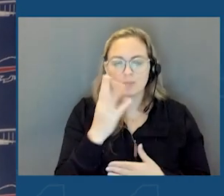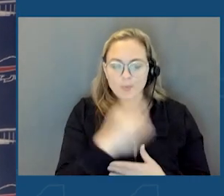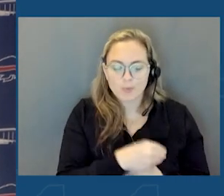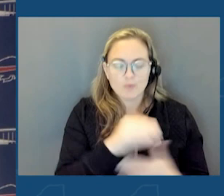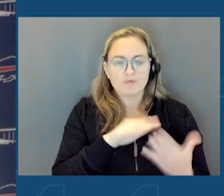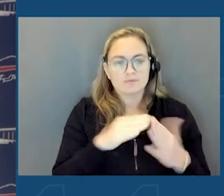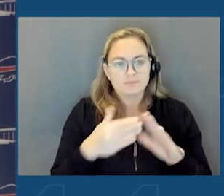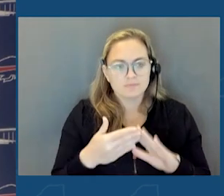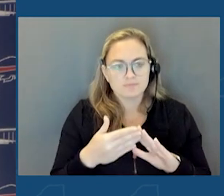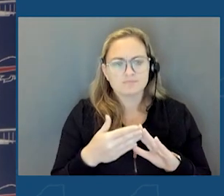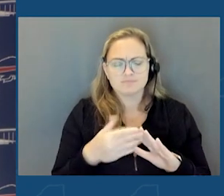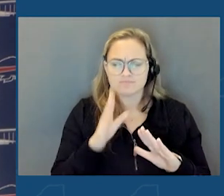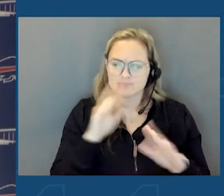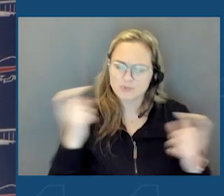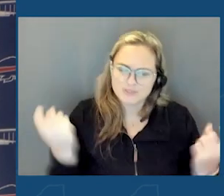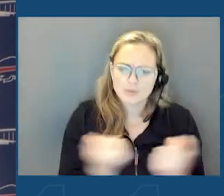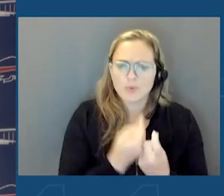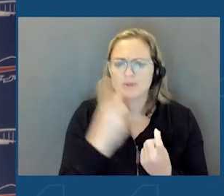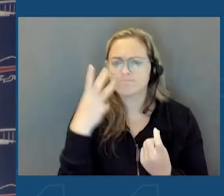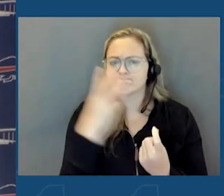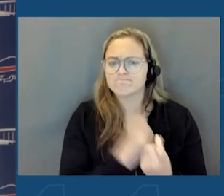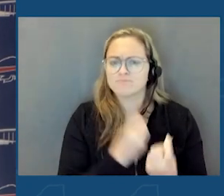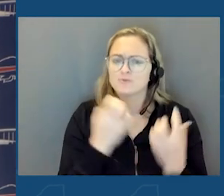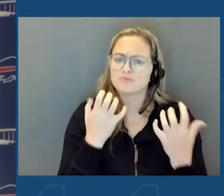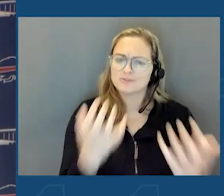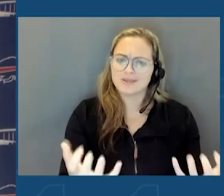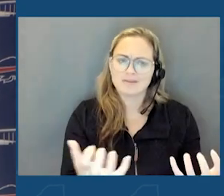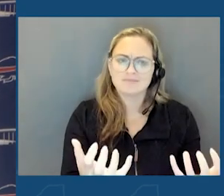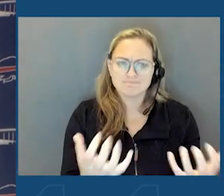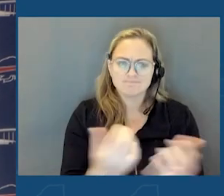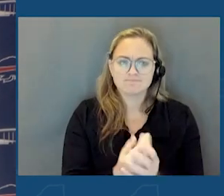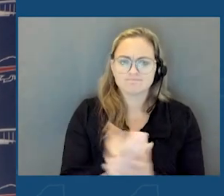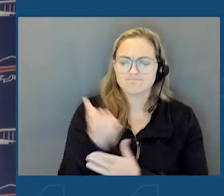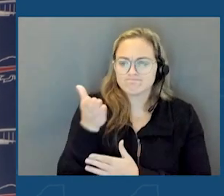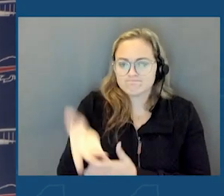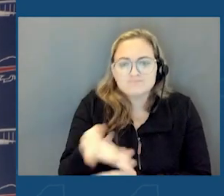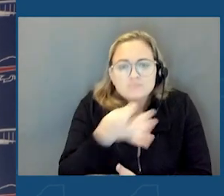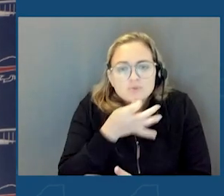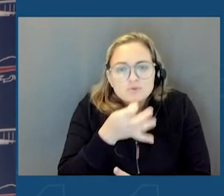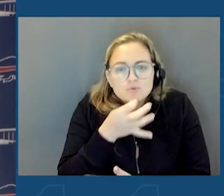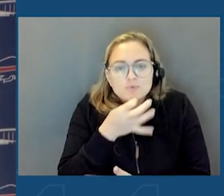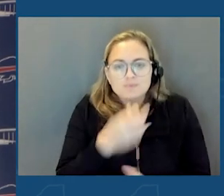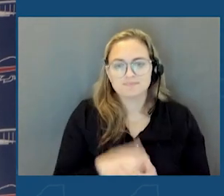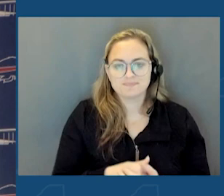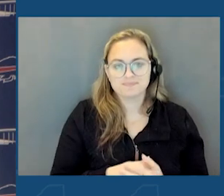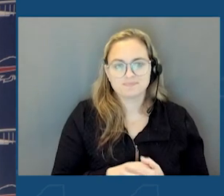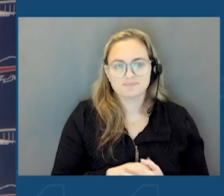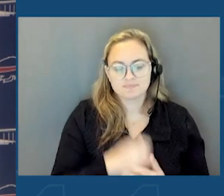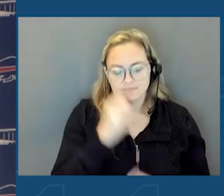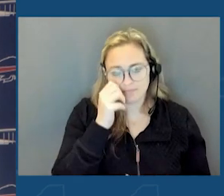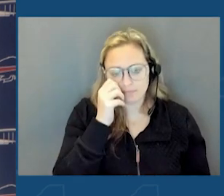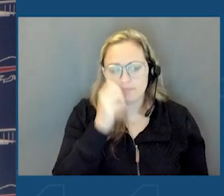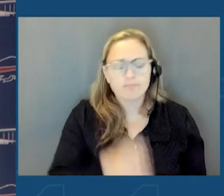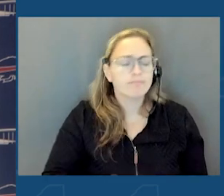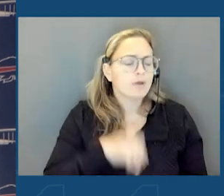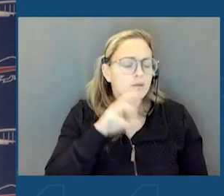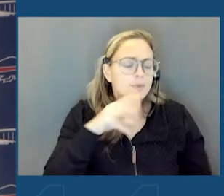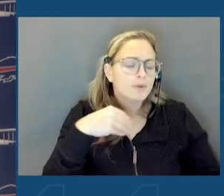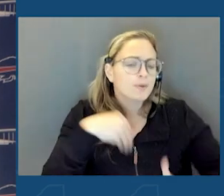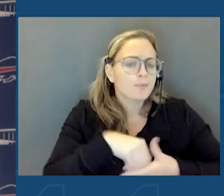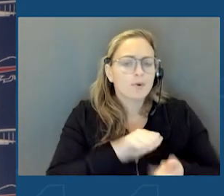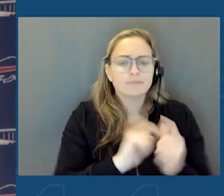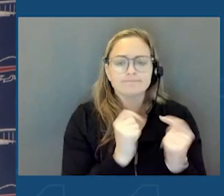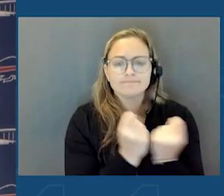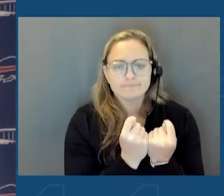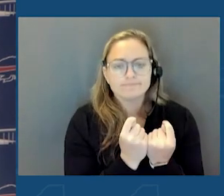incredible stadium on the very spot that we're going to be very soon removing earth. I am proud to be a part of the team that helped pave